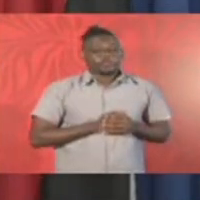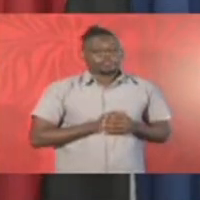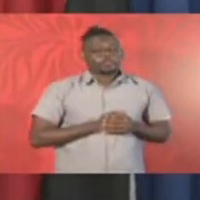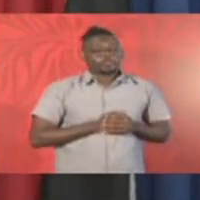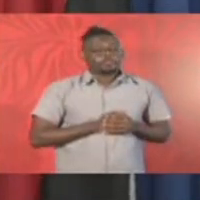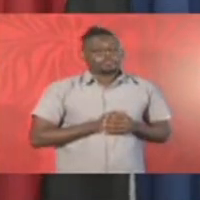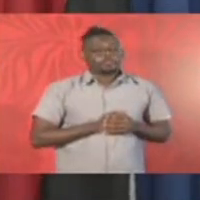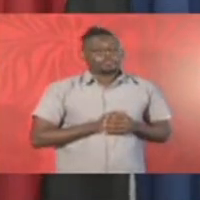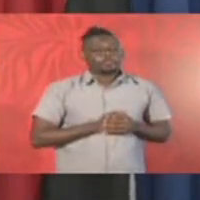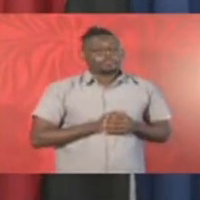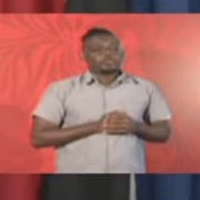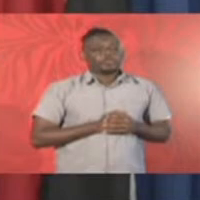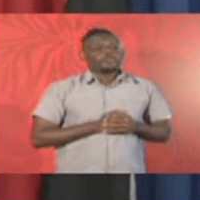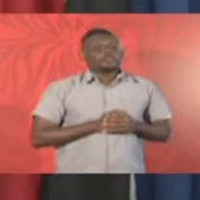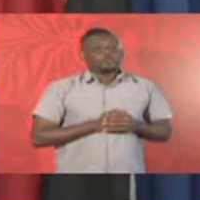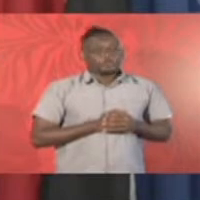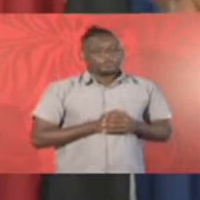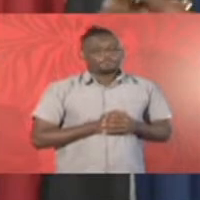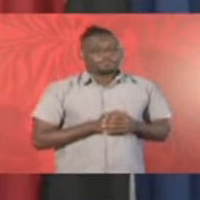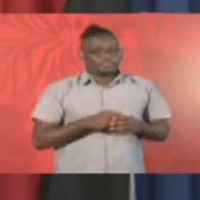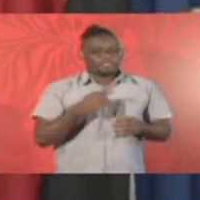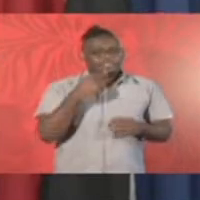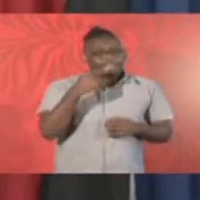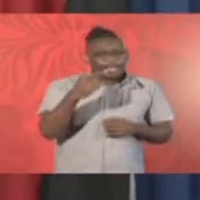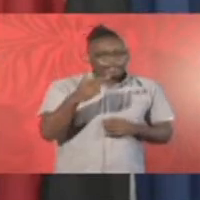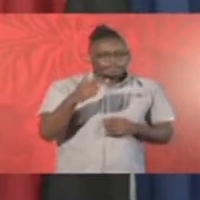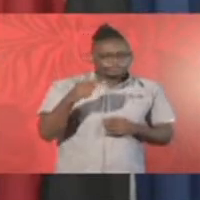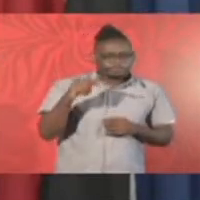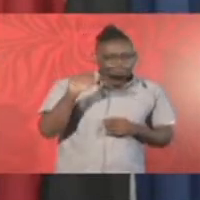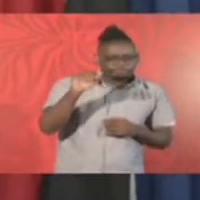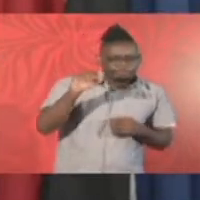that I'm saying to the Minister of Health, and he's saying to his team,